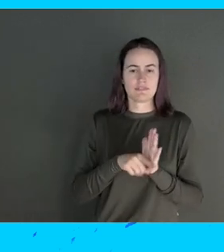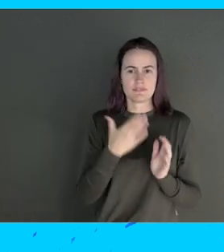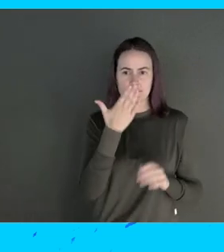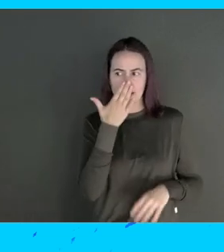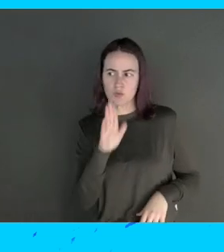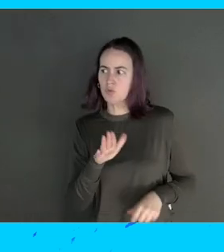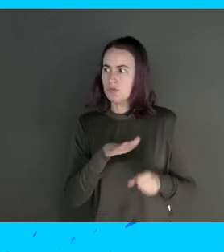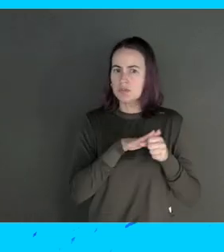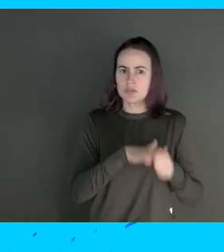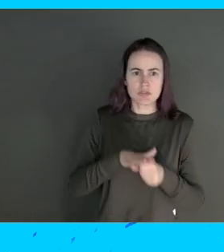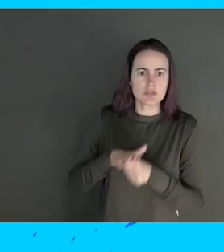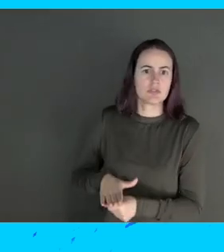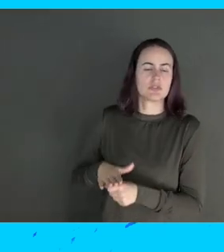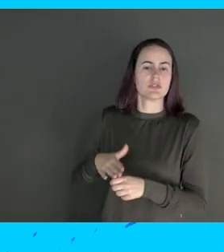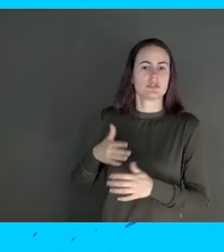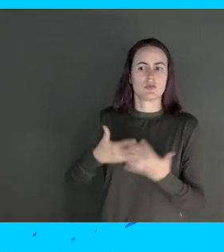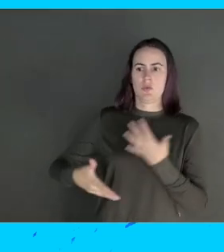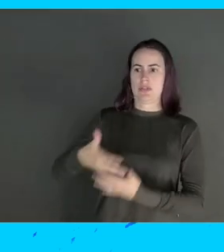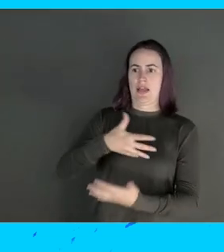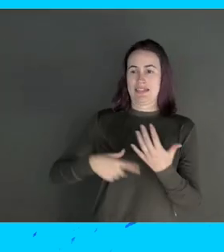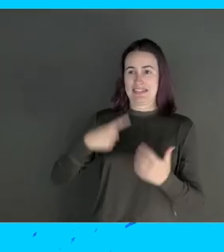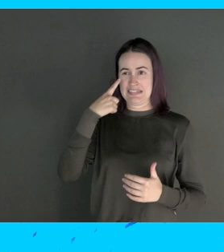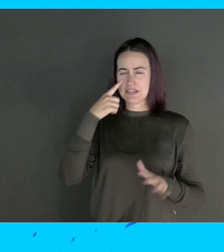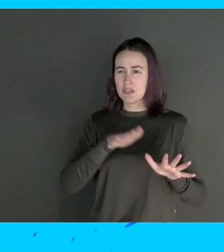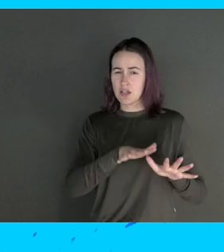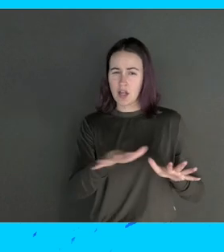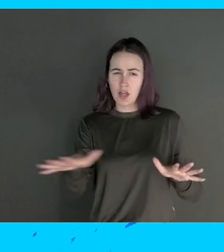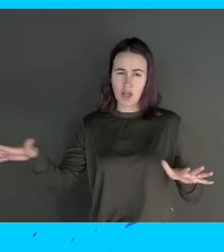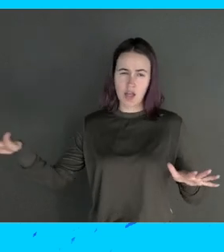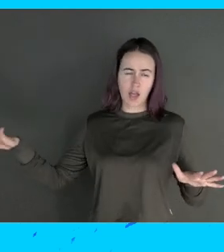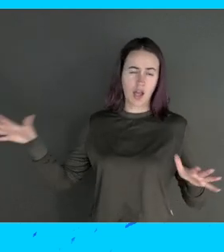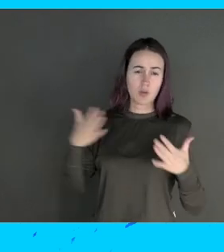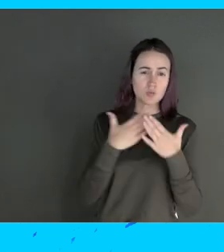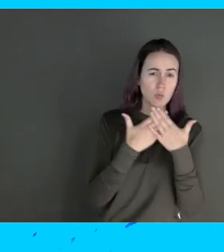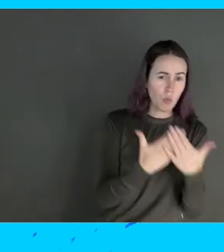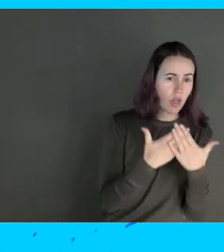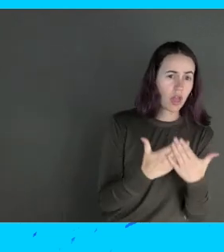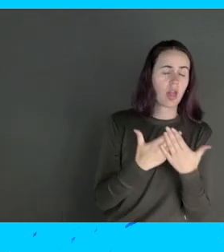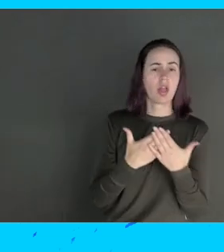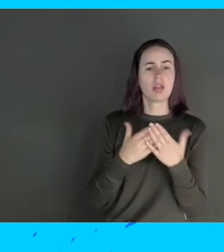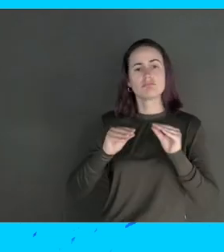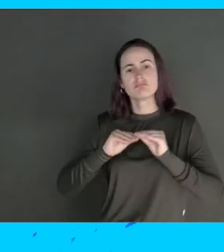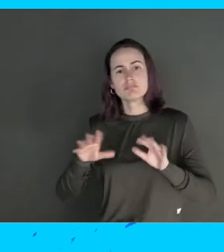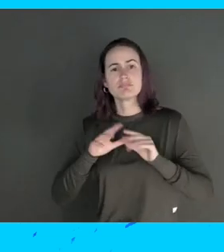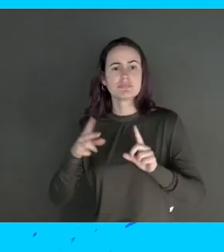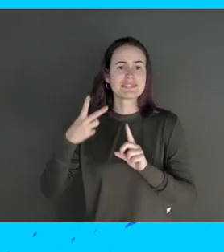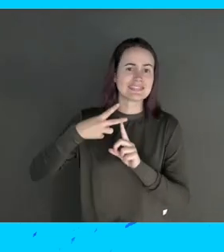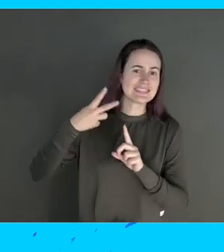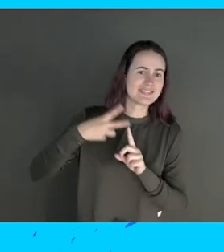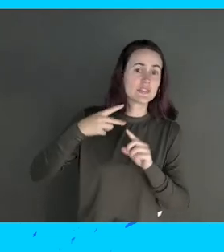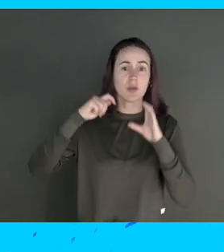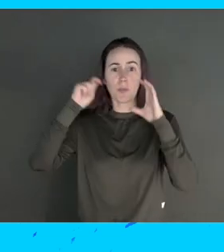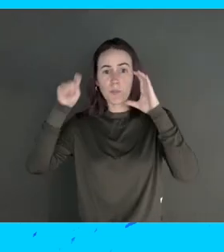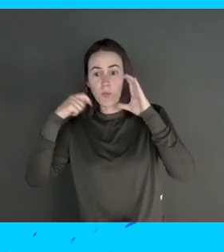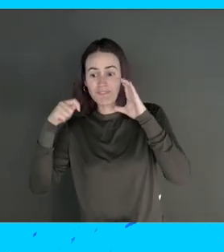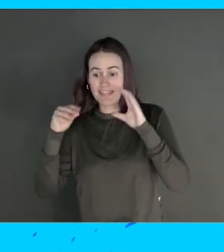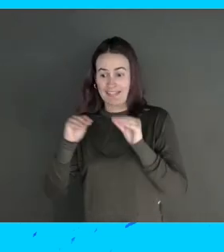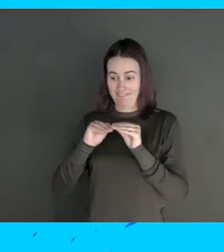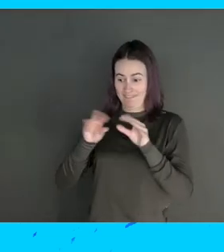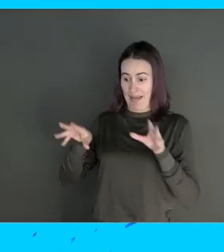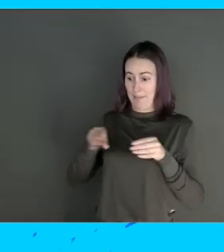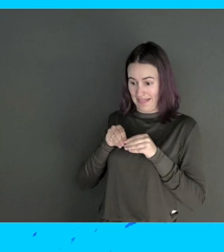society that are really everywhere in schools and media and in the family, combined with the lack of access